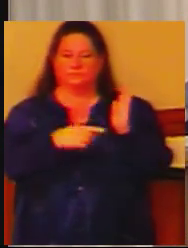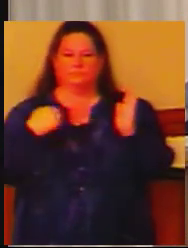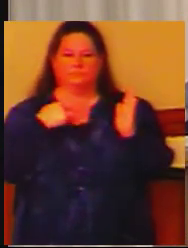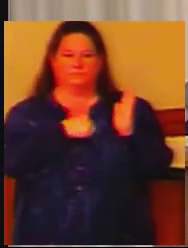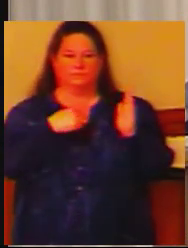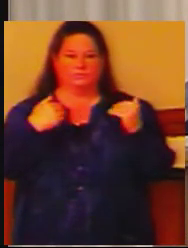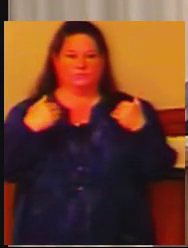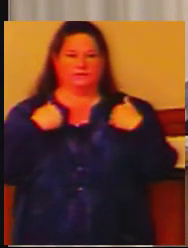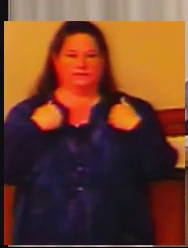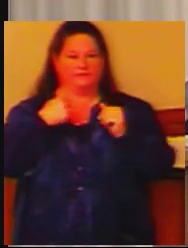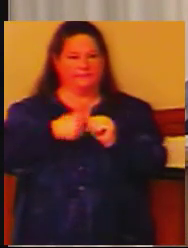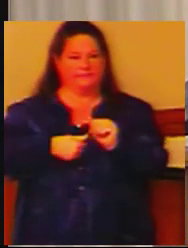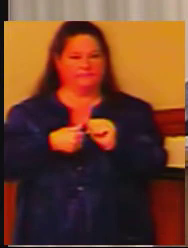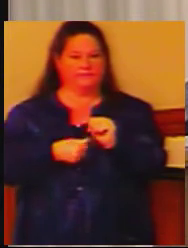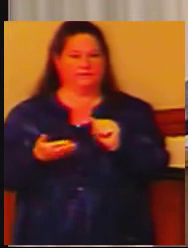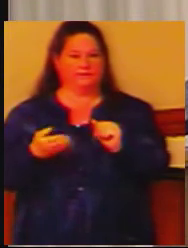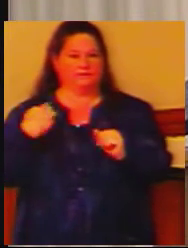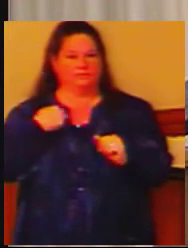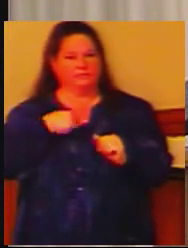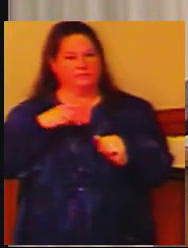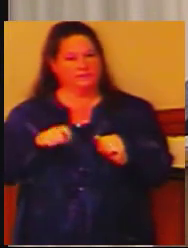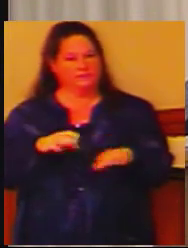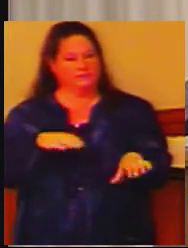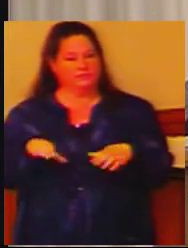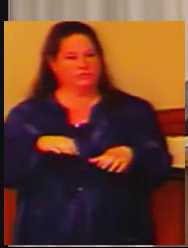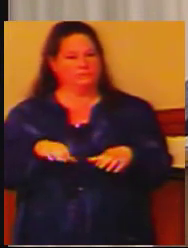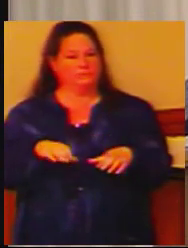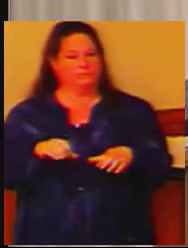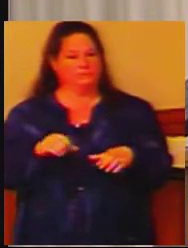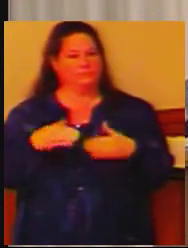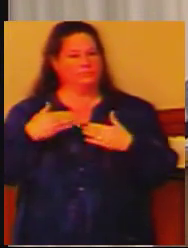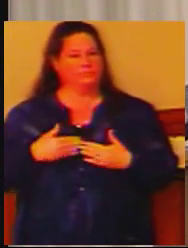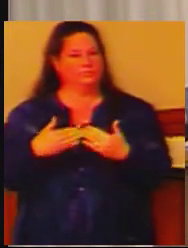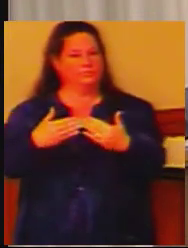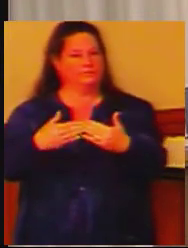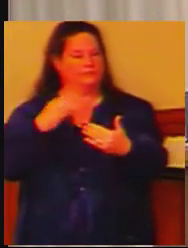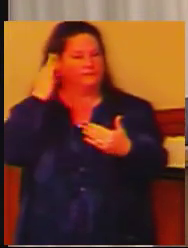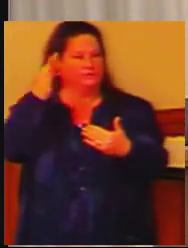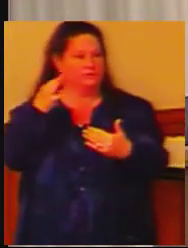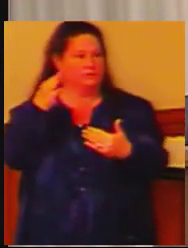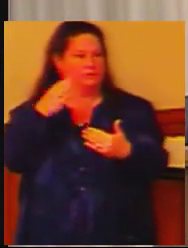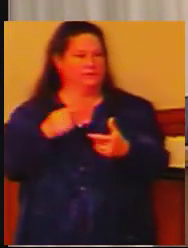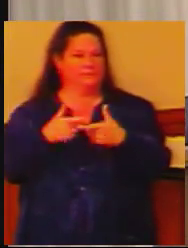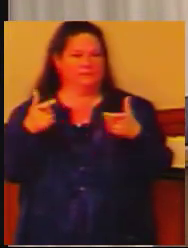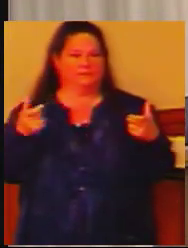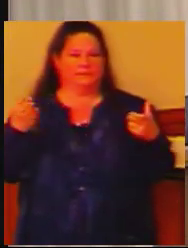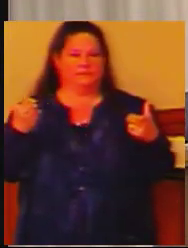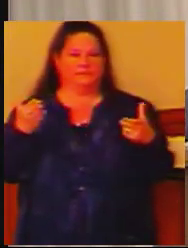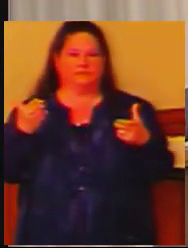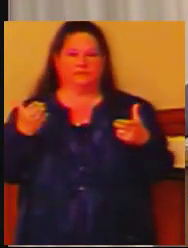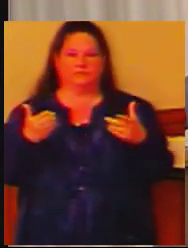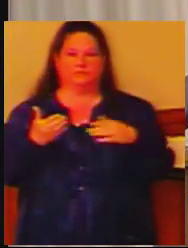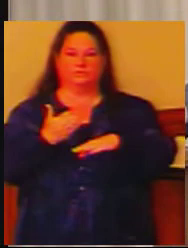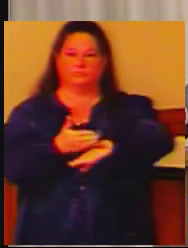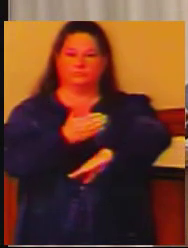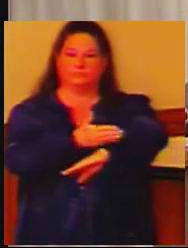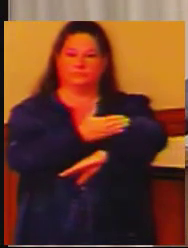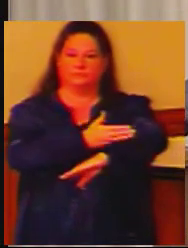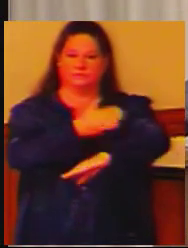have everything pretty much we need to do moving forward in the future. And the big thing is increasing in knowledge of